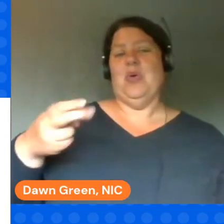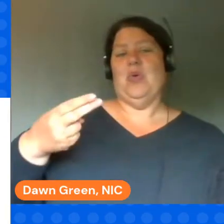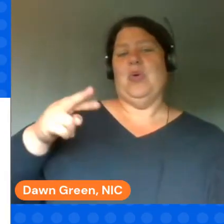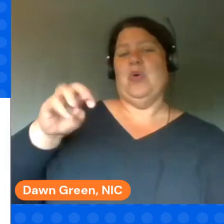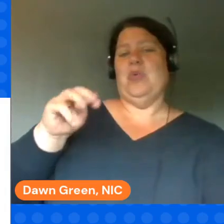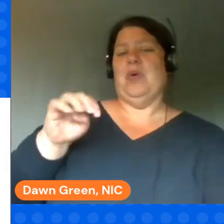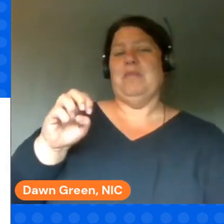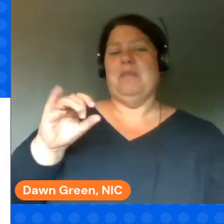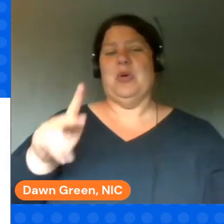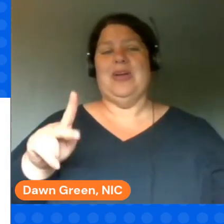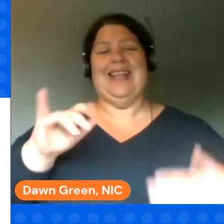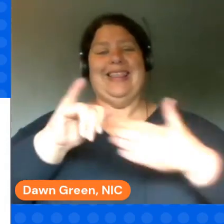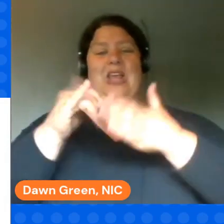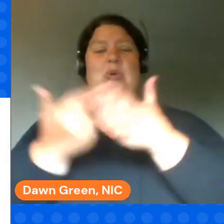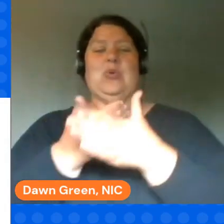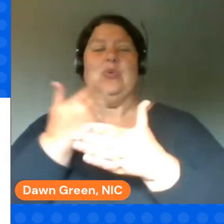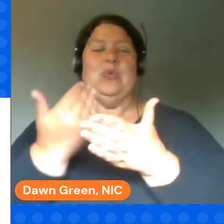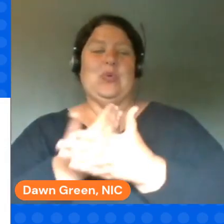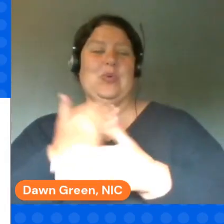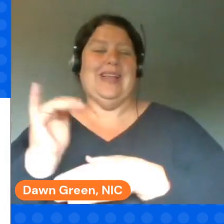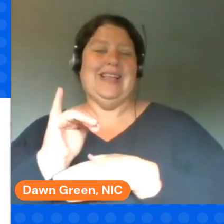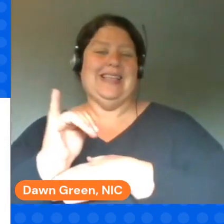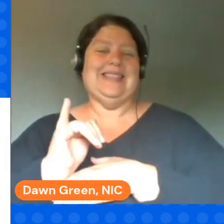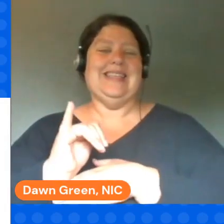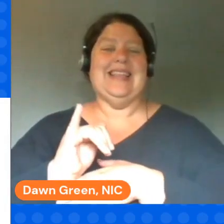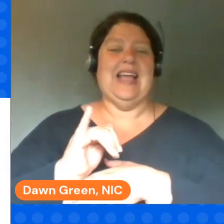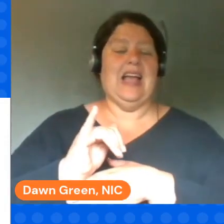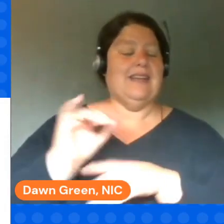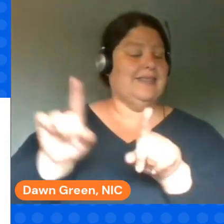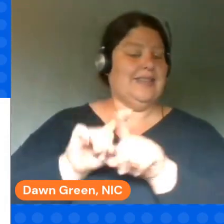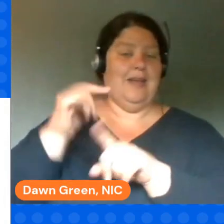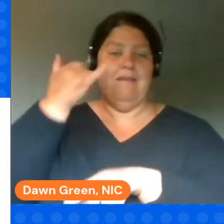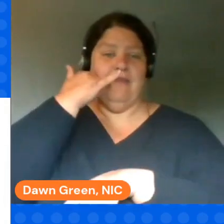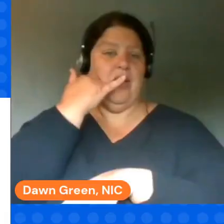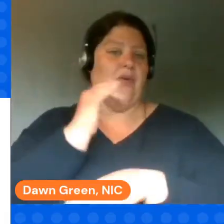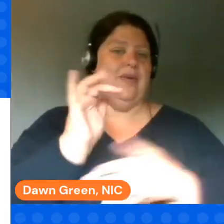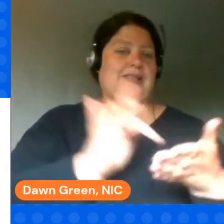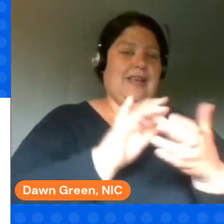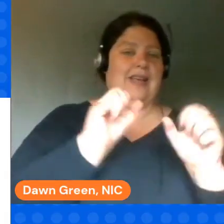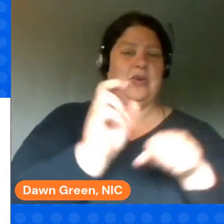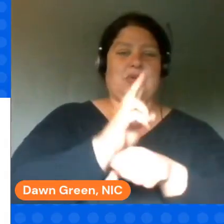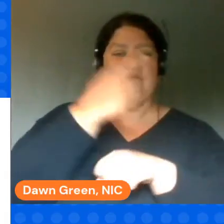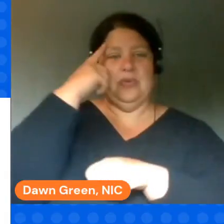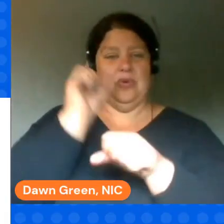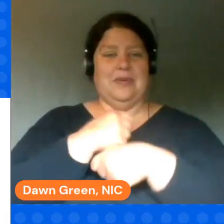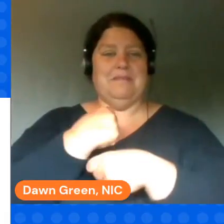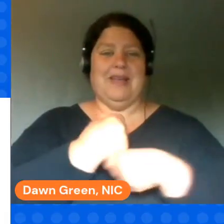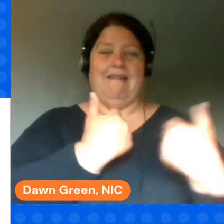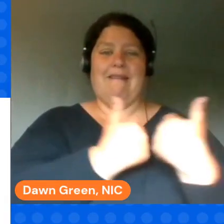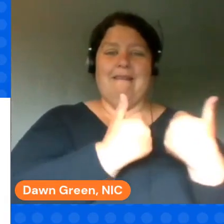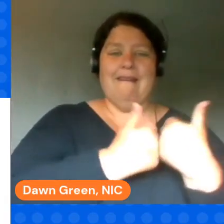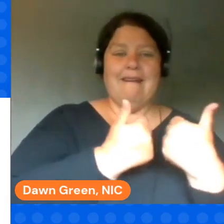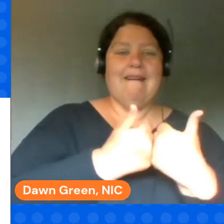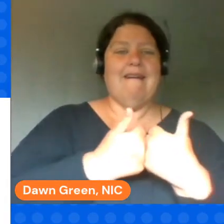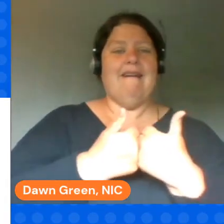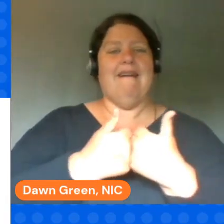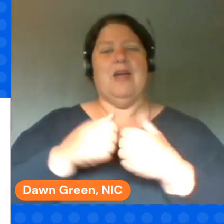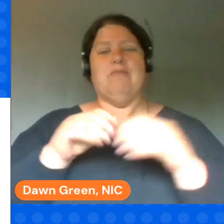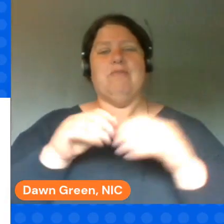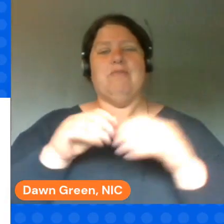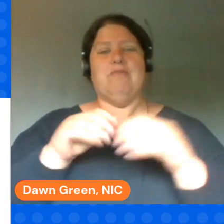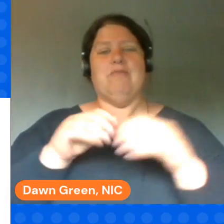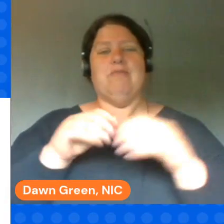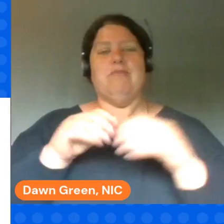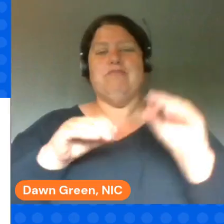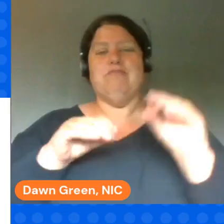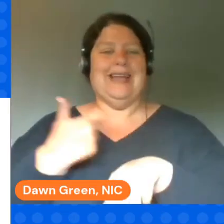new Chromebook version is like OctoStudio for phones and tablets. You can use it to make games and animations anytime, anywhere, with a few